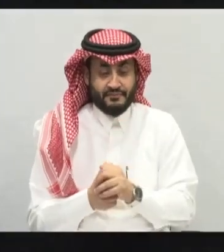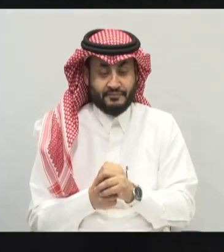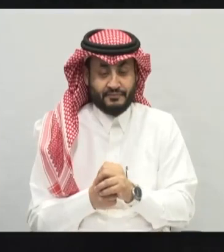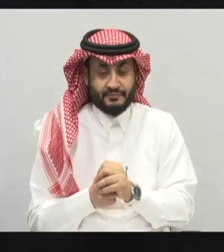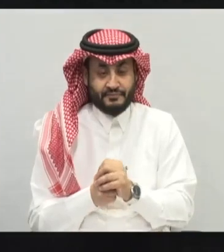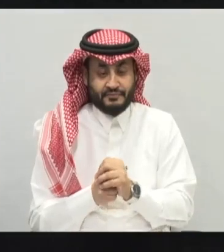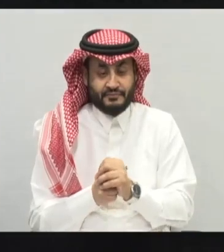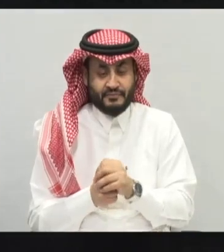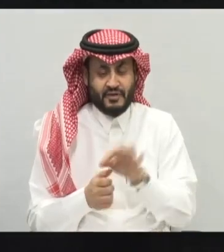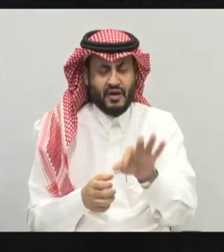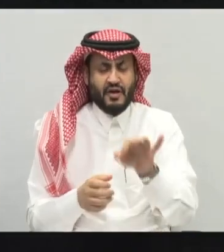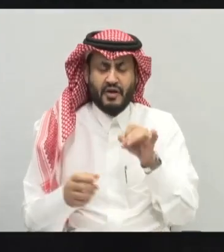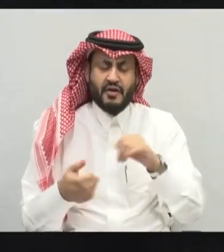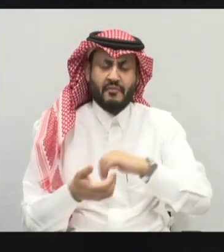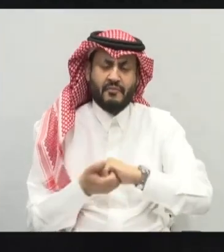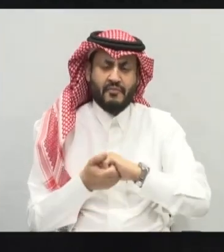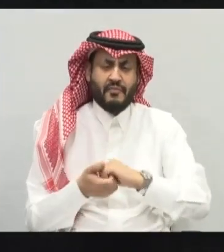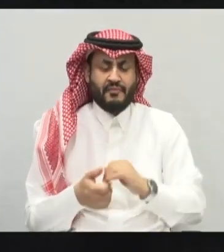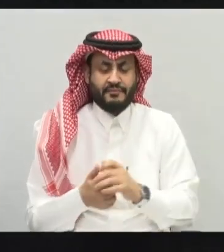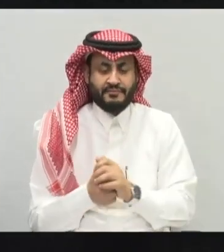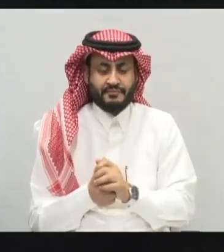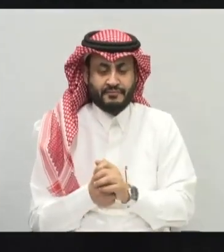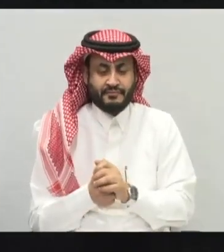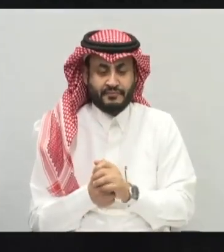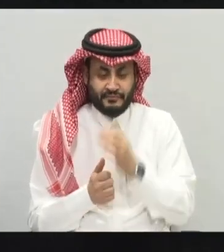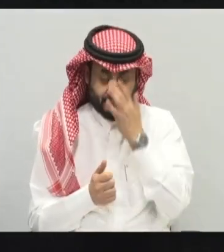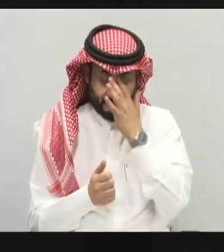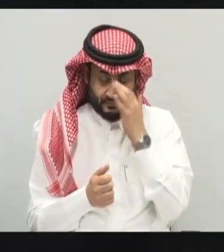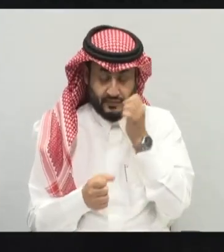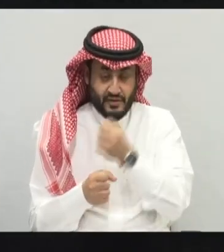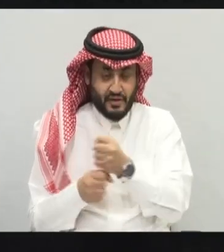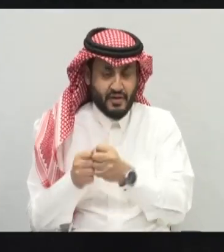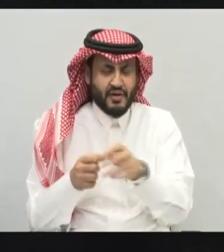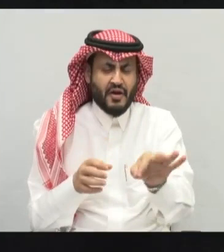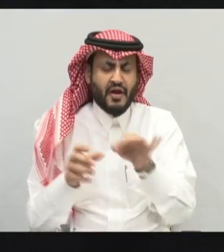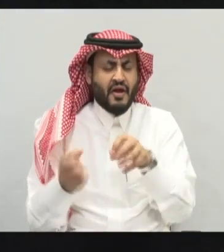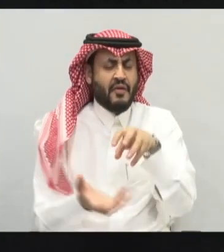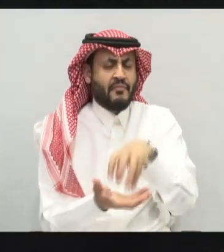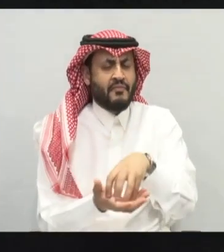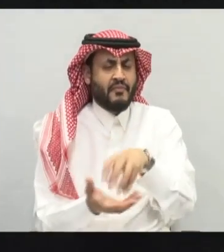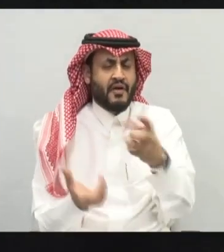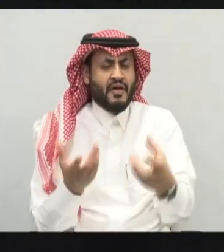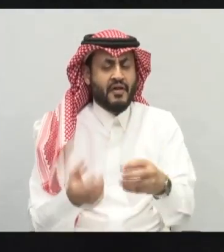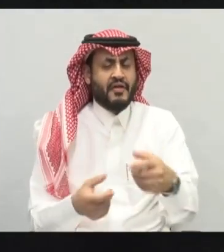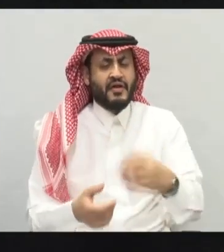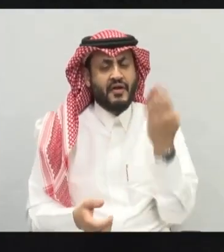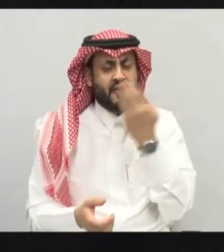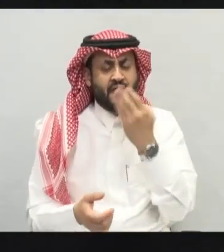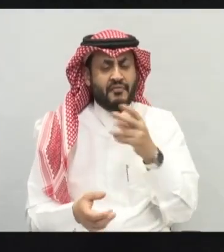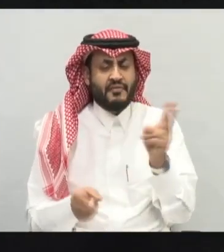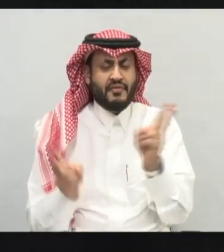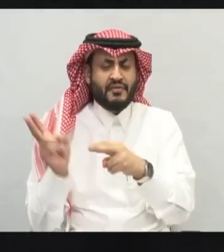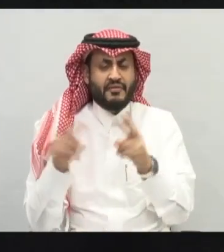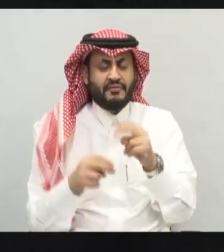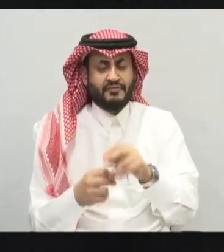you can choose a friend of yours and make him choose a country and read about it so just